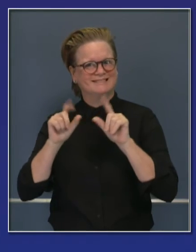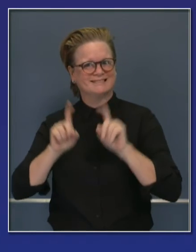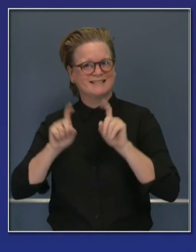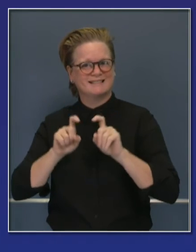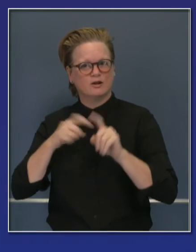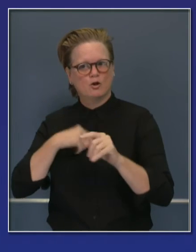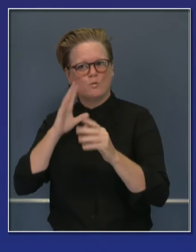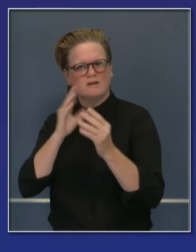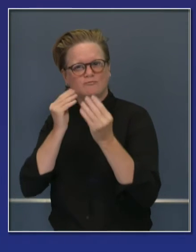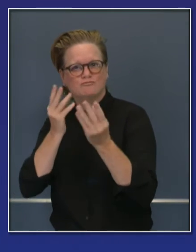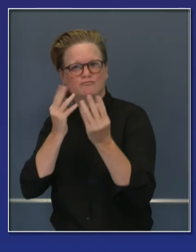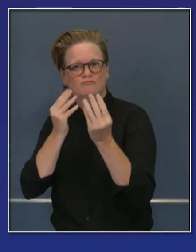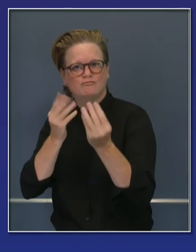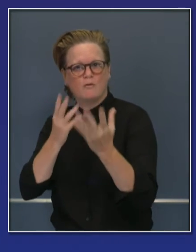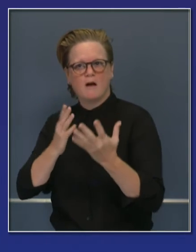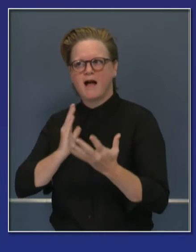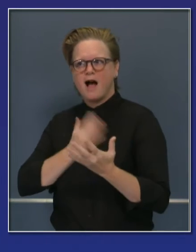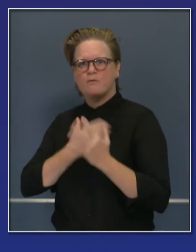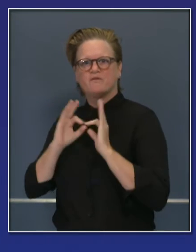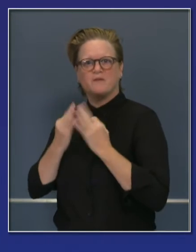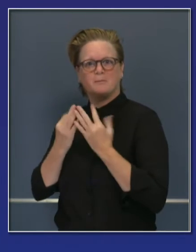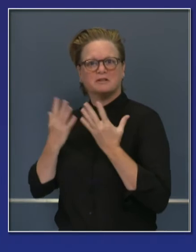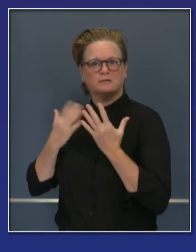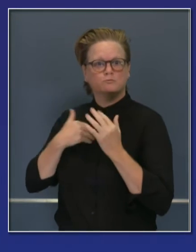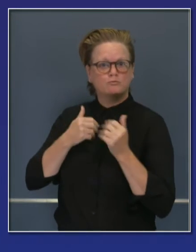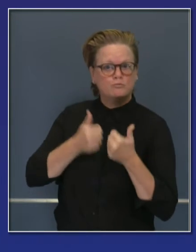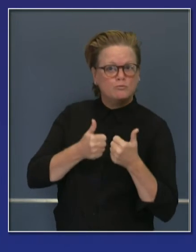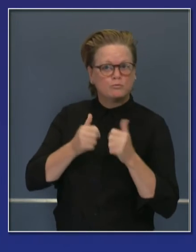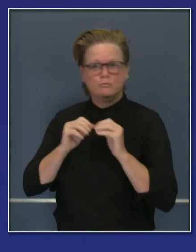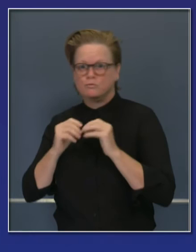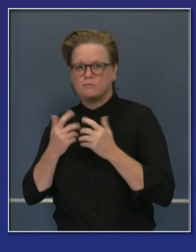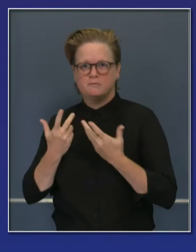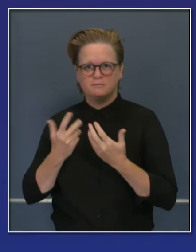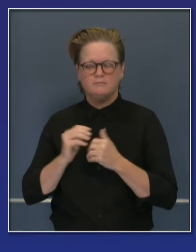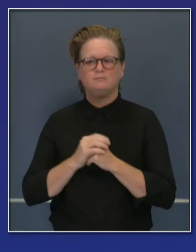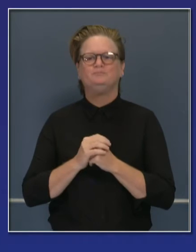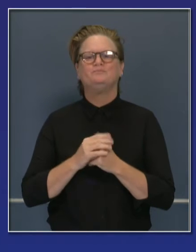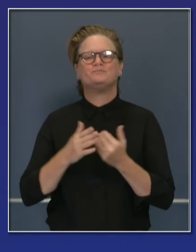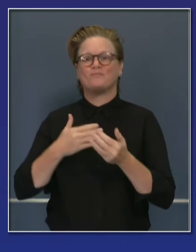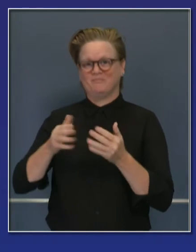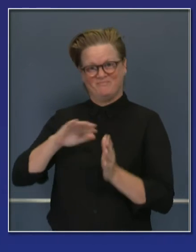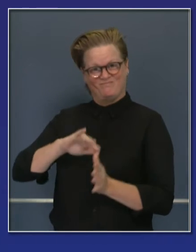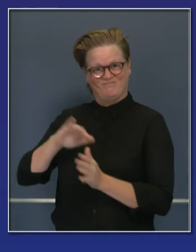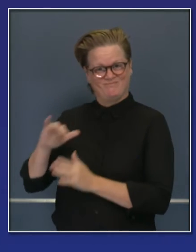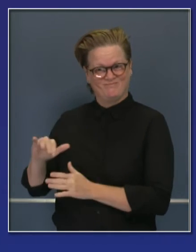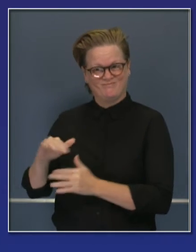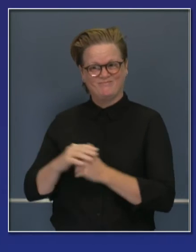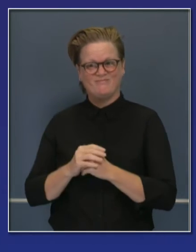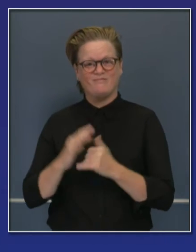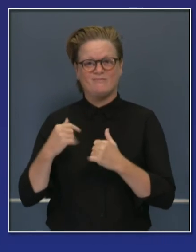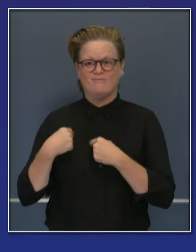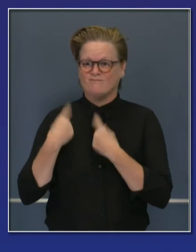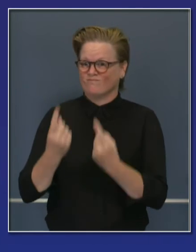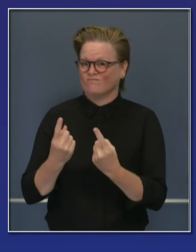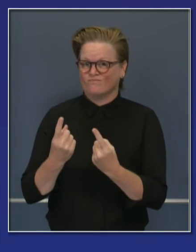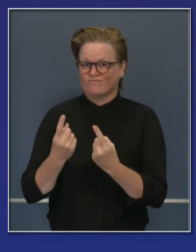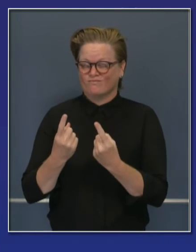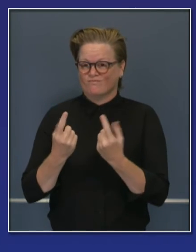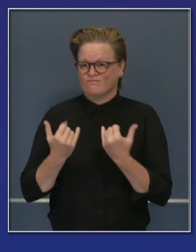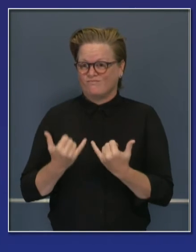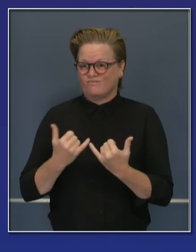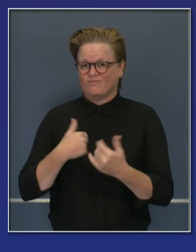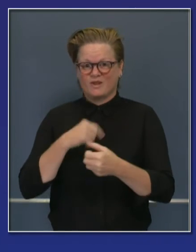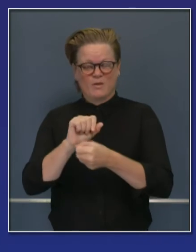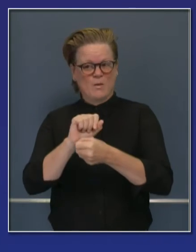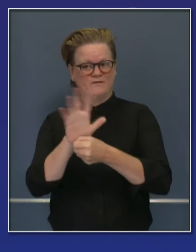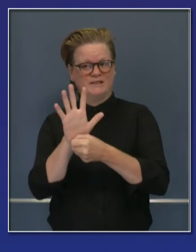the course of next number of weeks. I wanted to update you, though, on the last few weeks here as it relates to our COVID response.